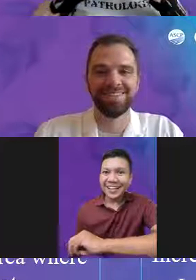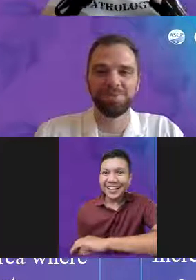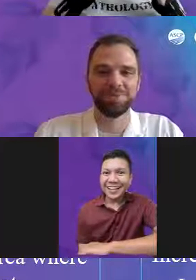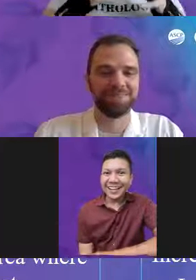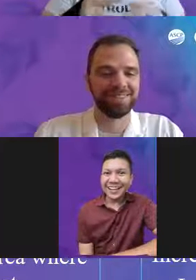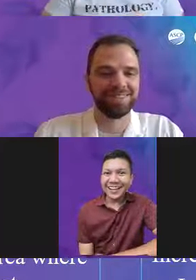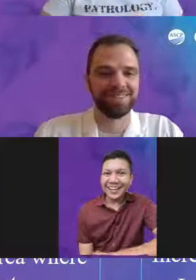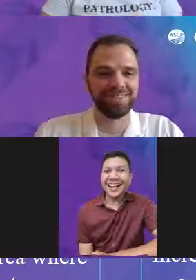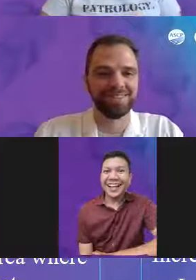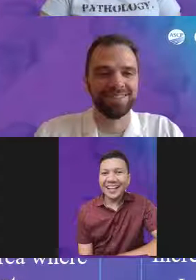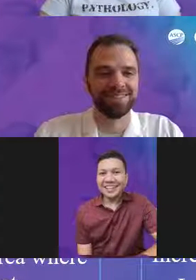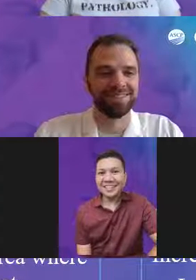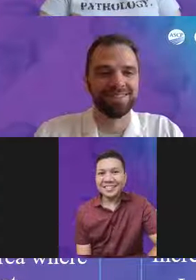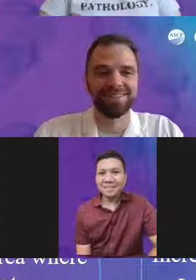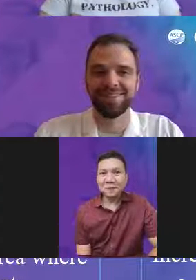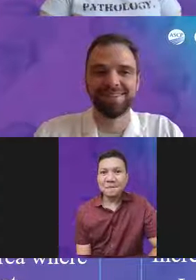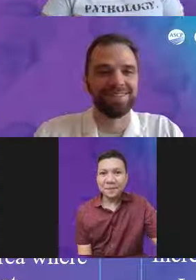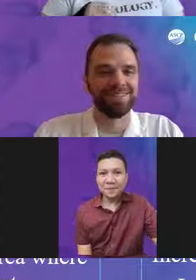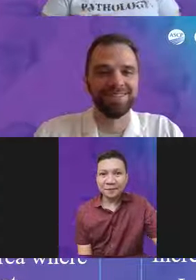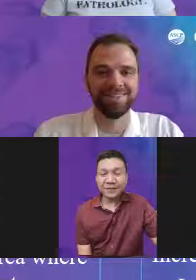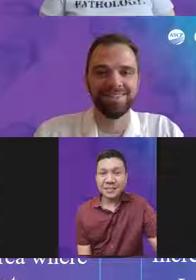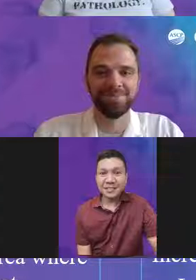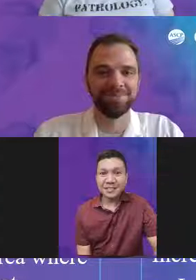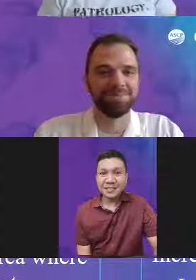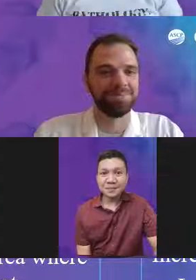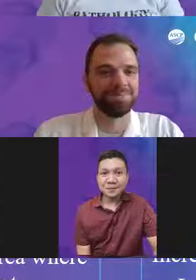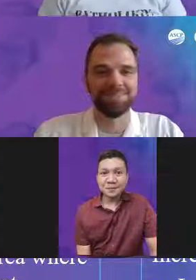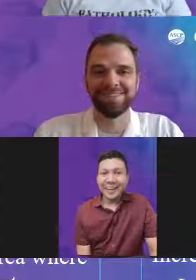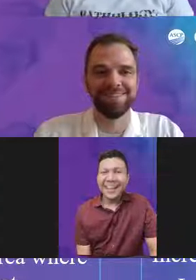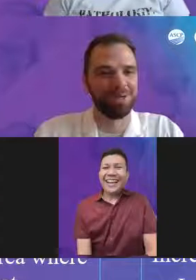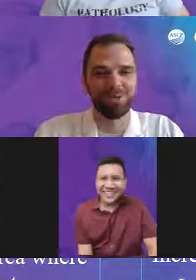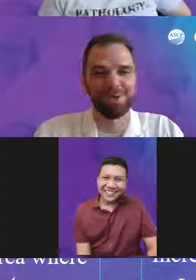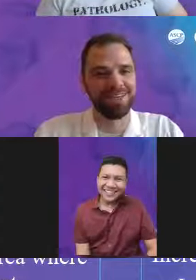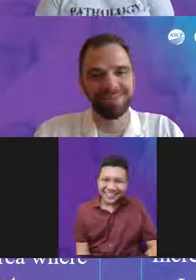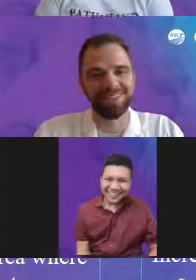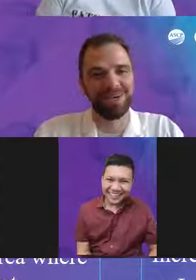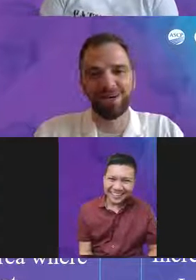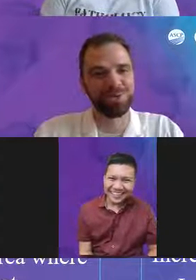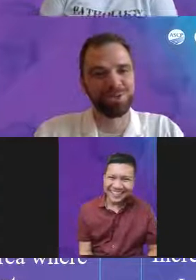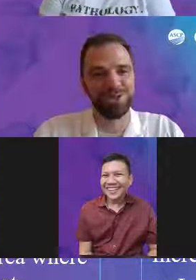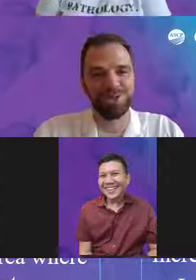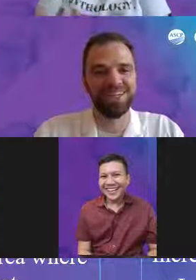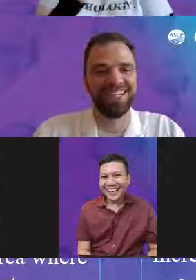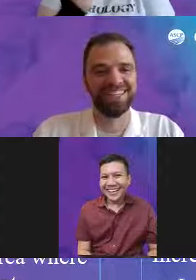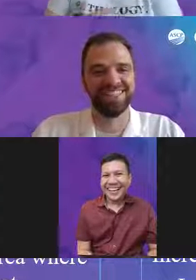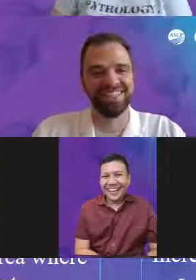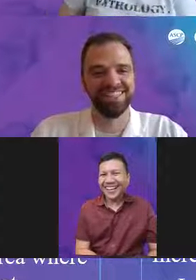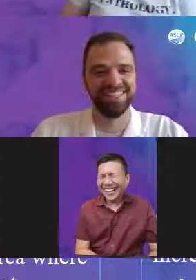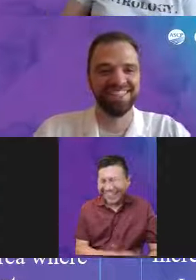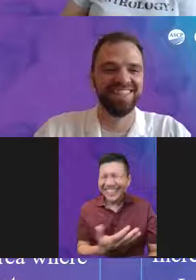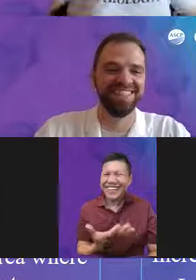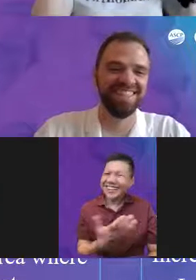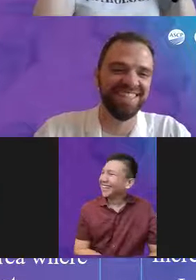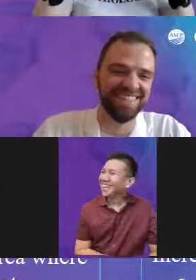because I was trying to keep it very concise. But yeah, I love the RDW. Maybe it worked out. Carlo just knew. That's right.